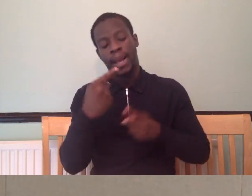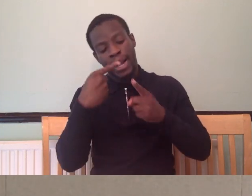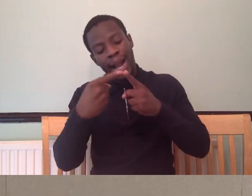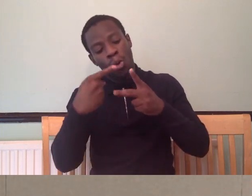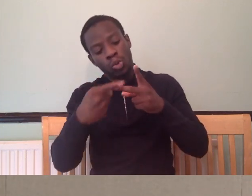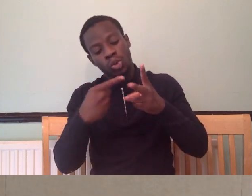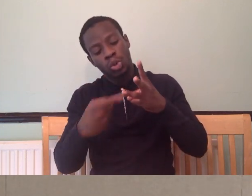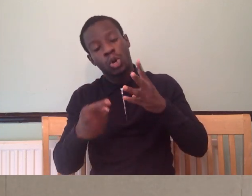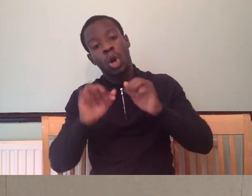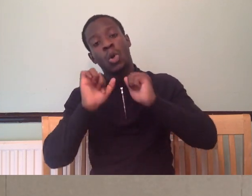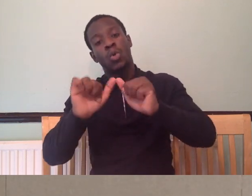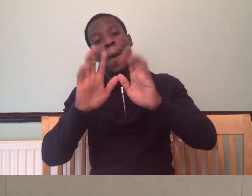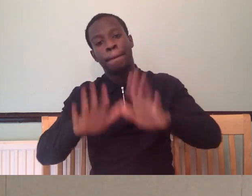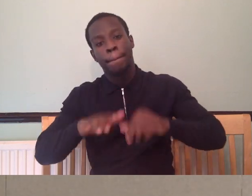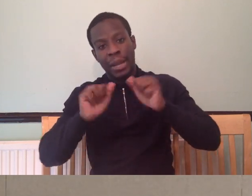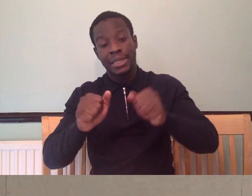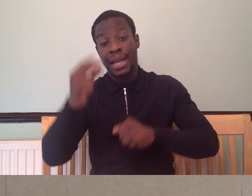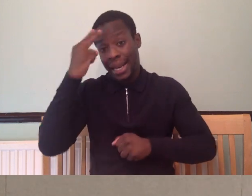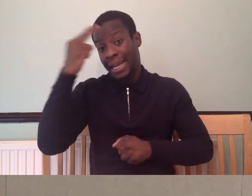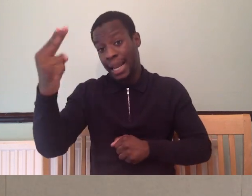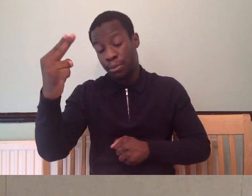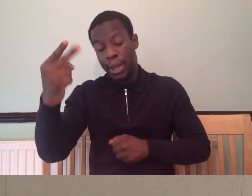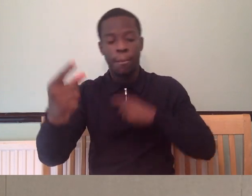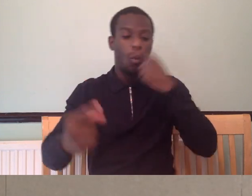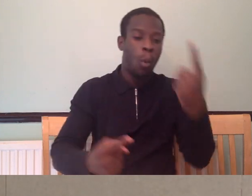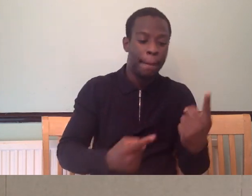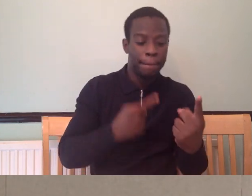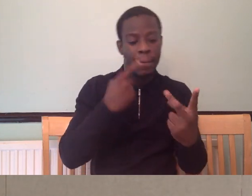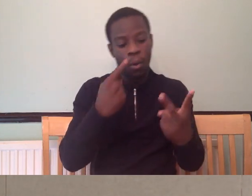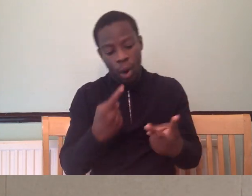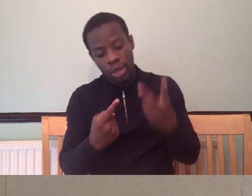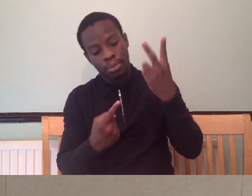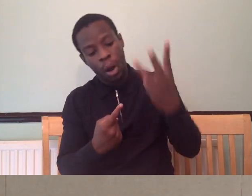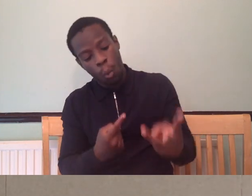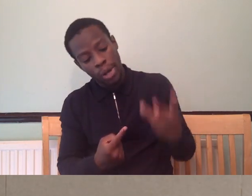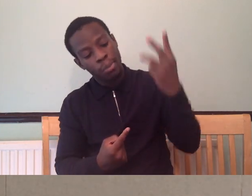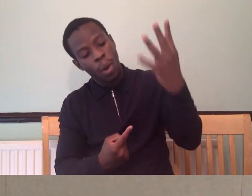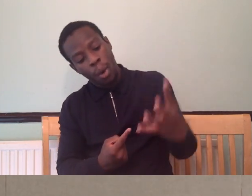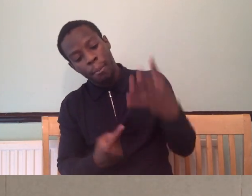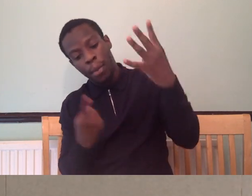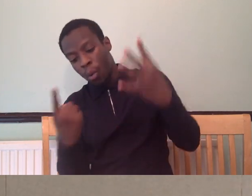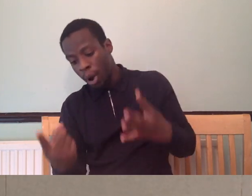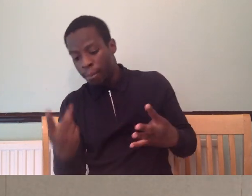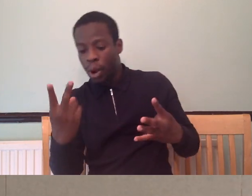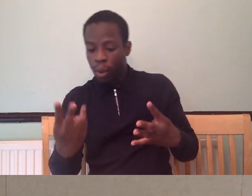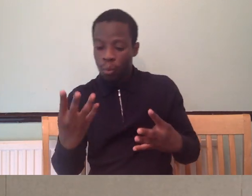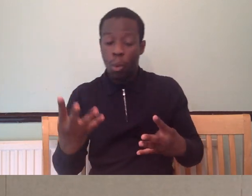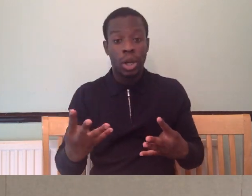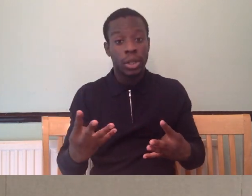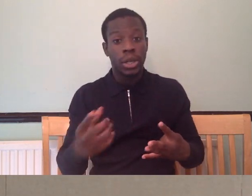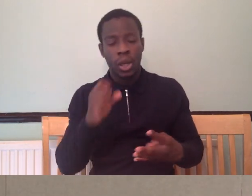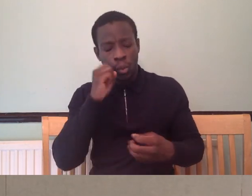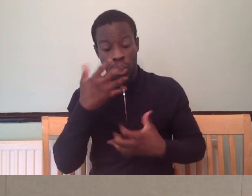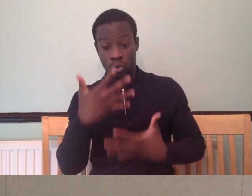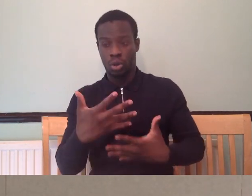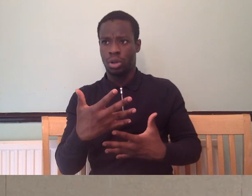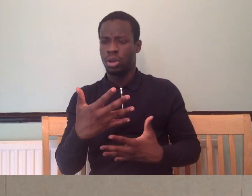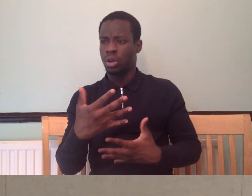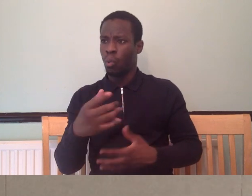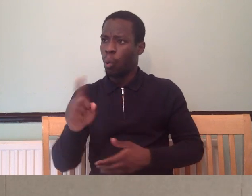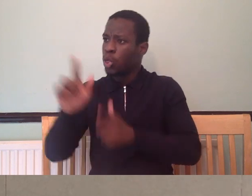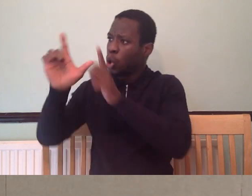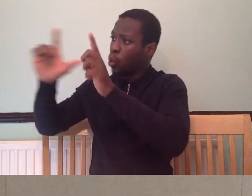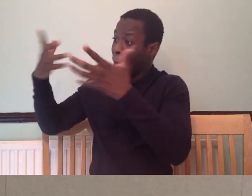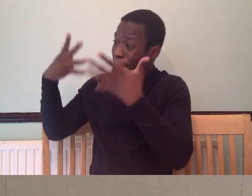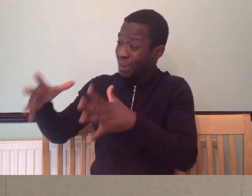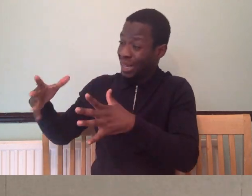blessings, name them one by one, and it will surprise you what the Lord has